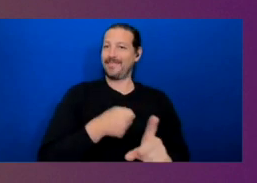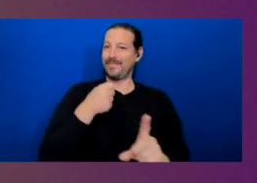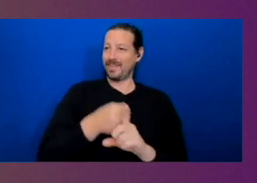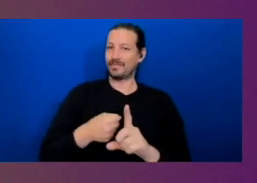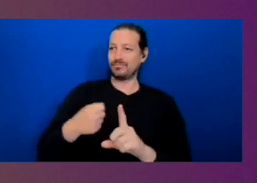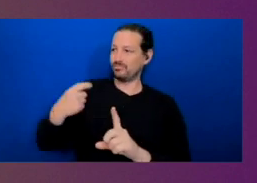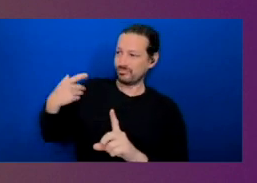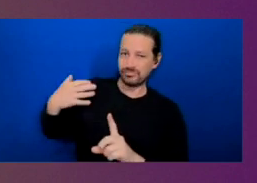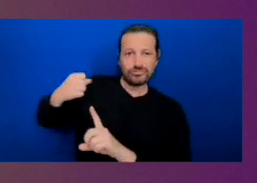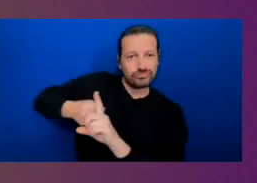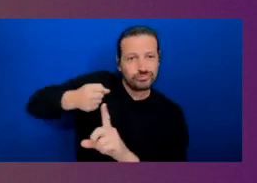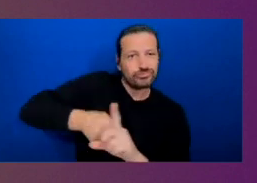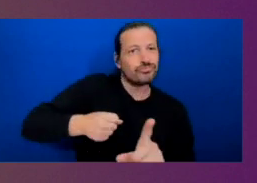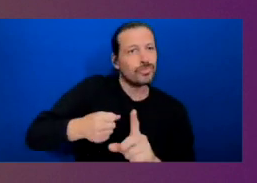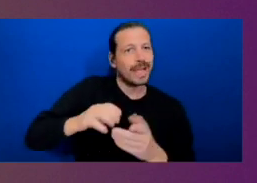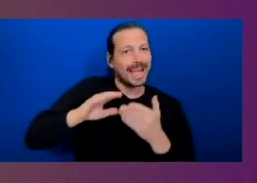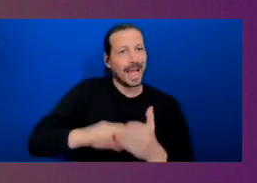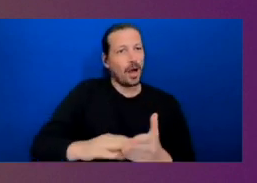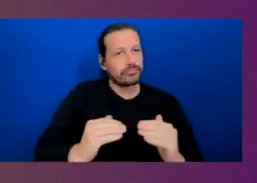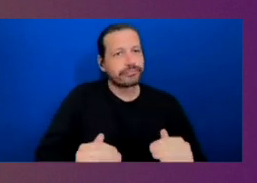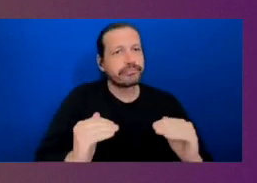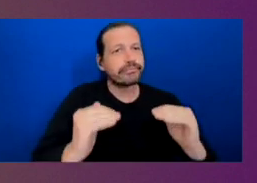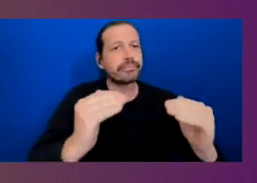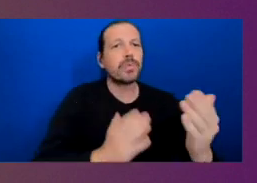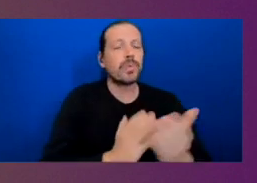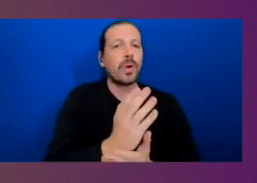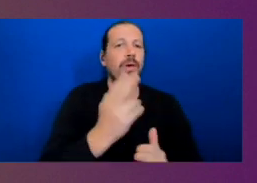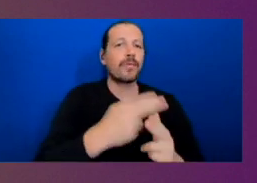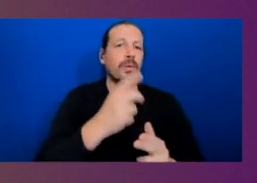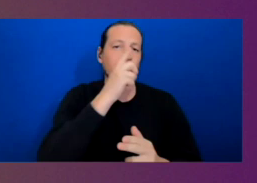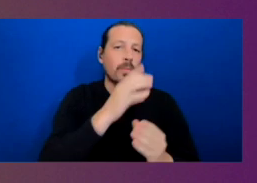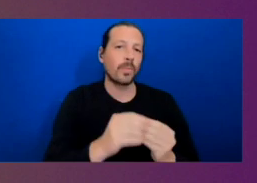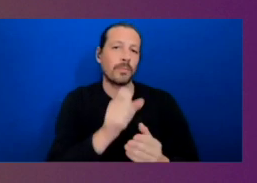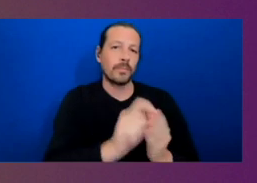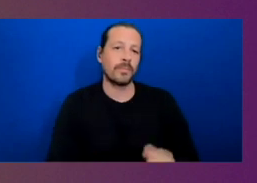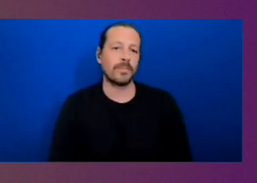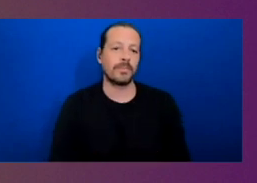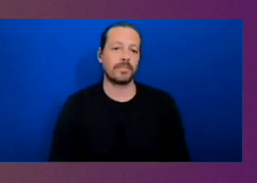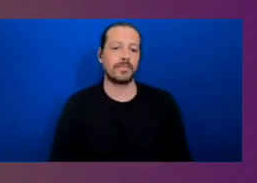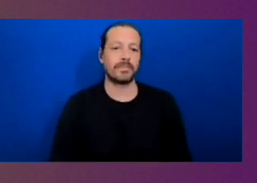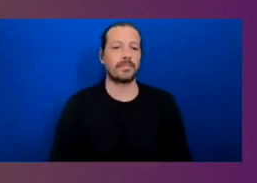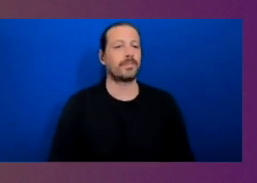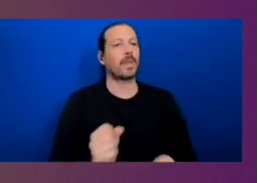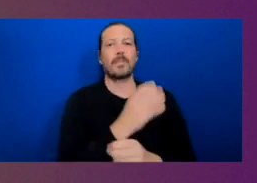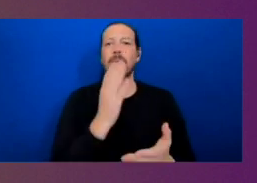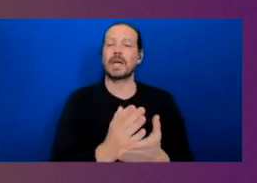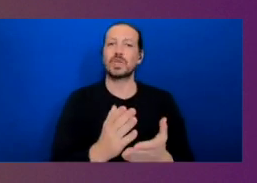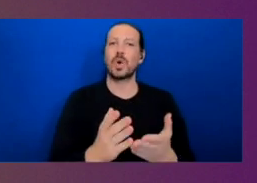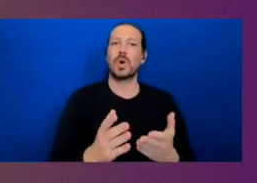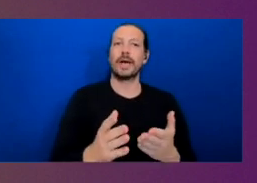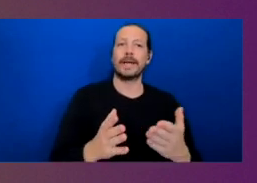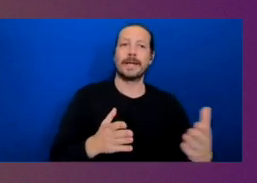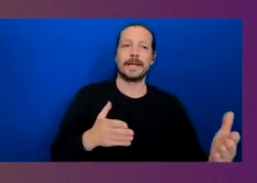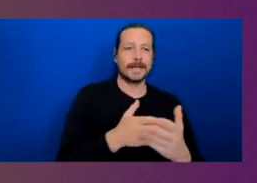a massive role in advancing the rights of people with disability, leading to address the inequalities faced by people with disability, and they've